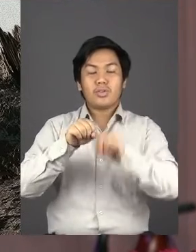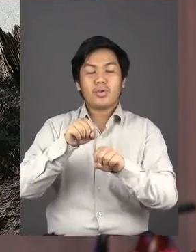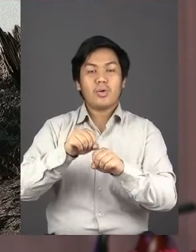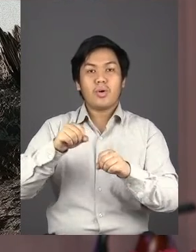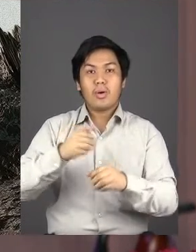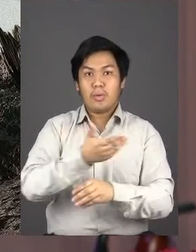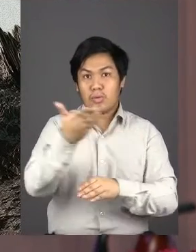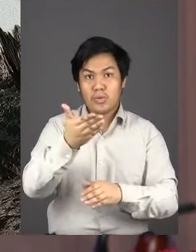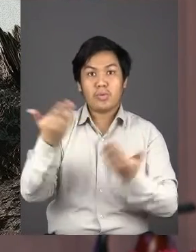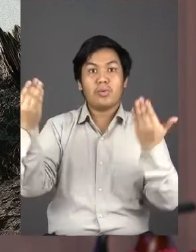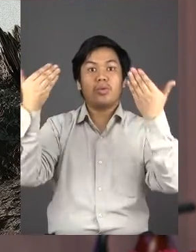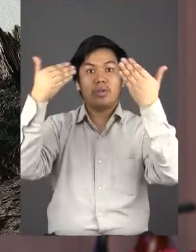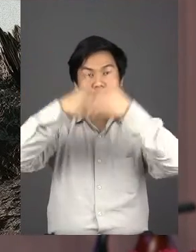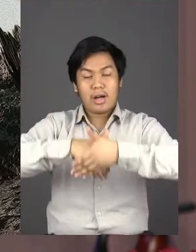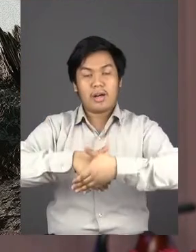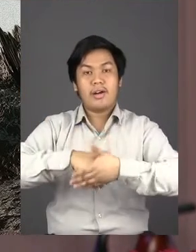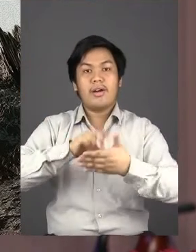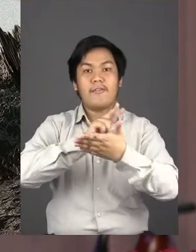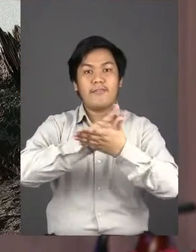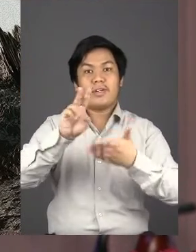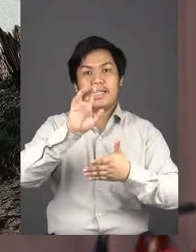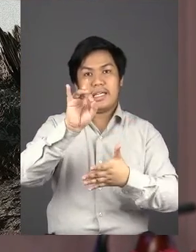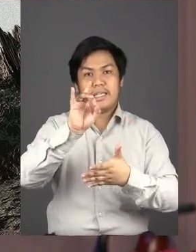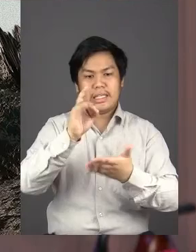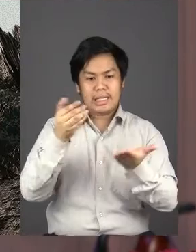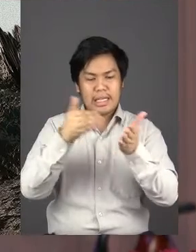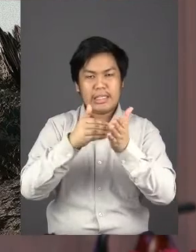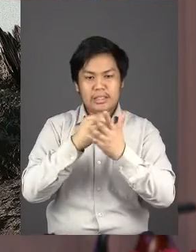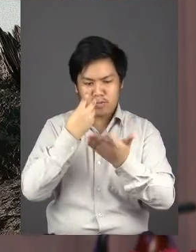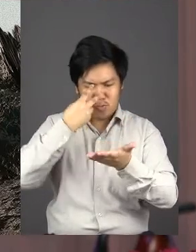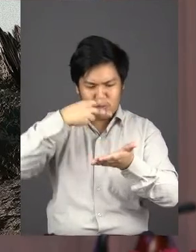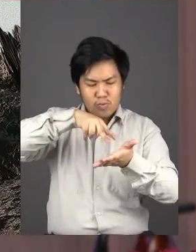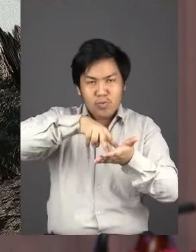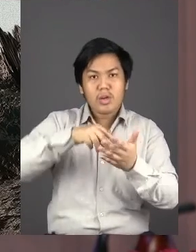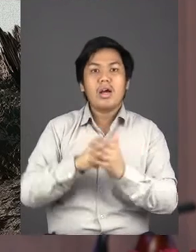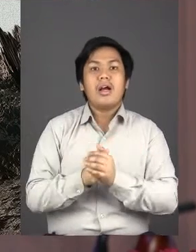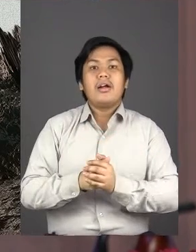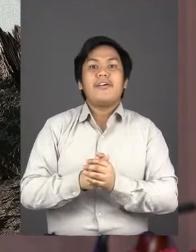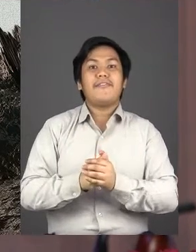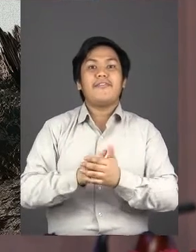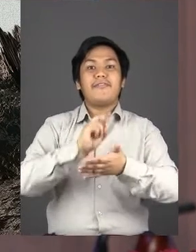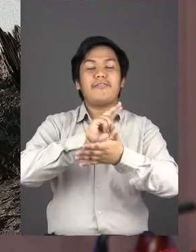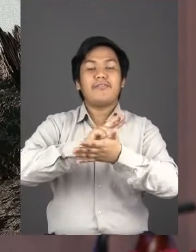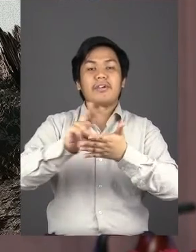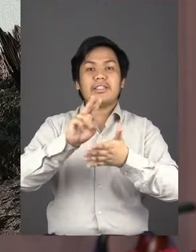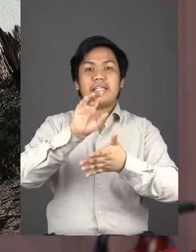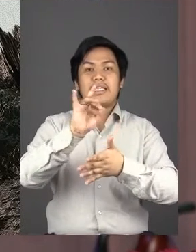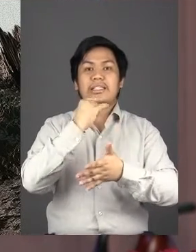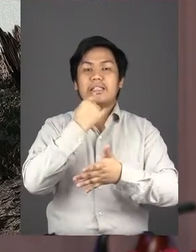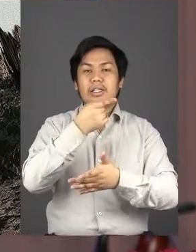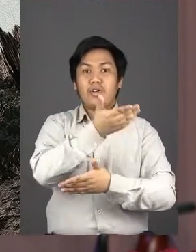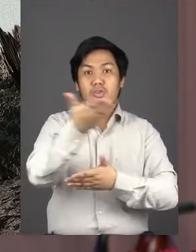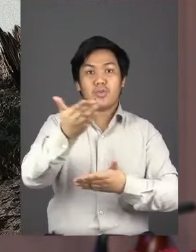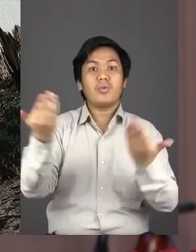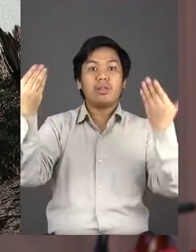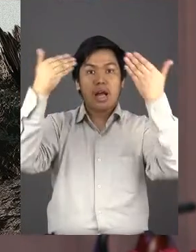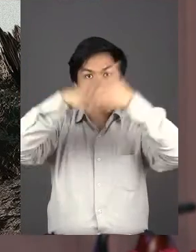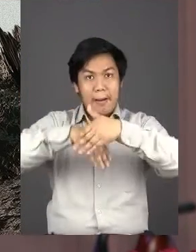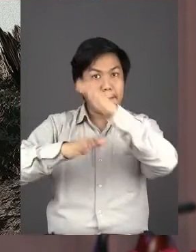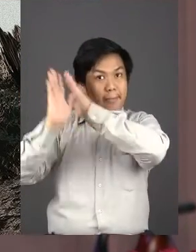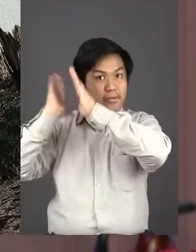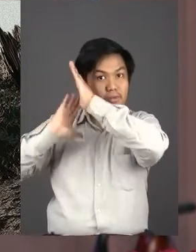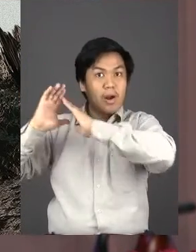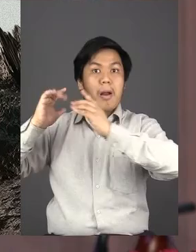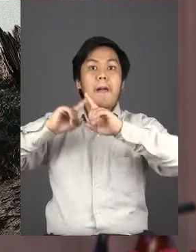were darkness, pansinin niyo yung verse 8. Tignan niyo ulit yung verse 8. You were darkness, ano yung kasunod?